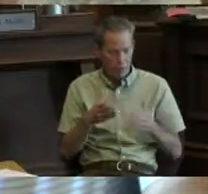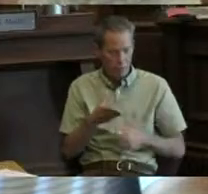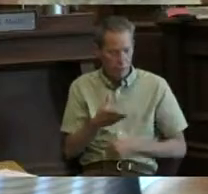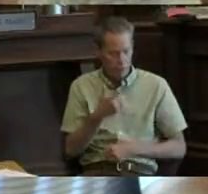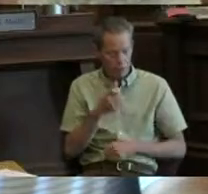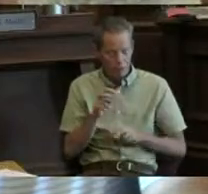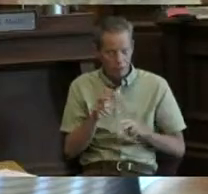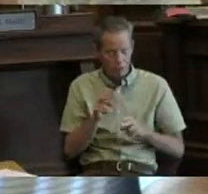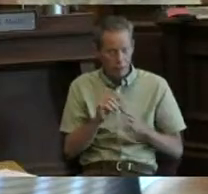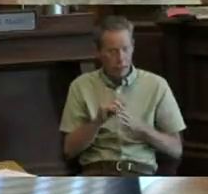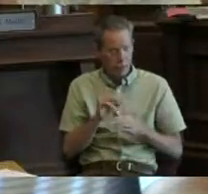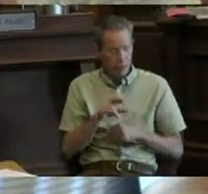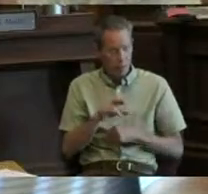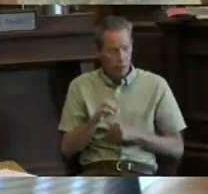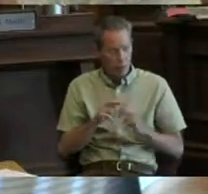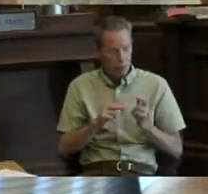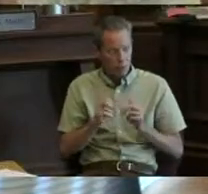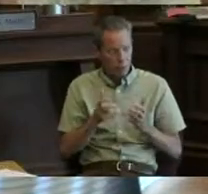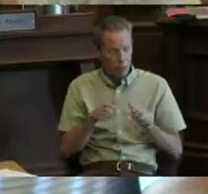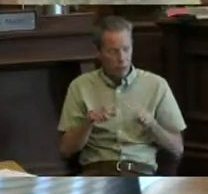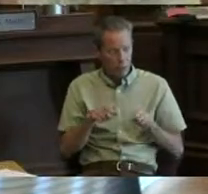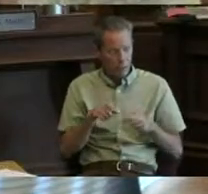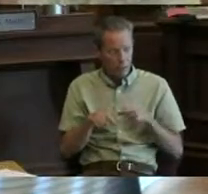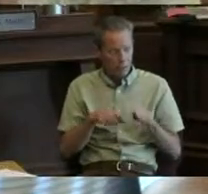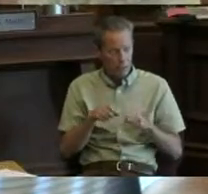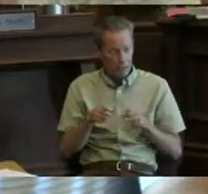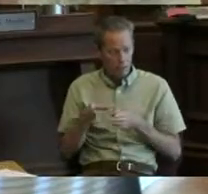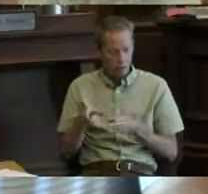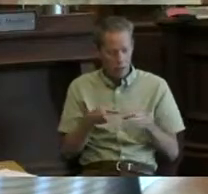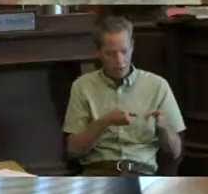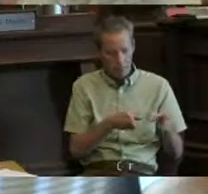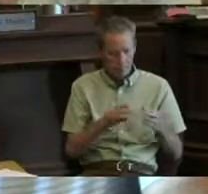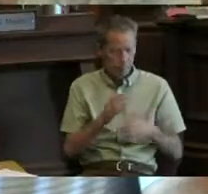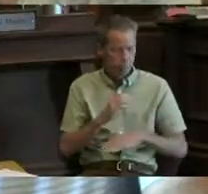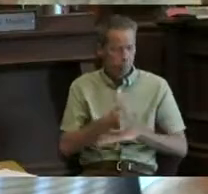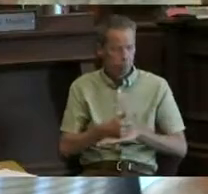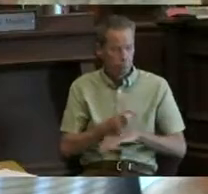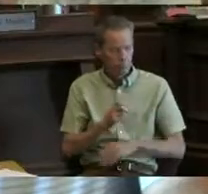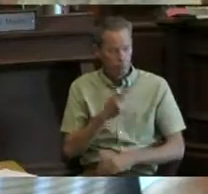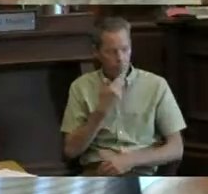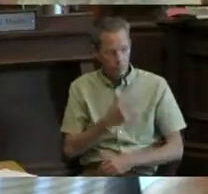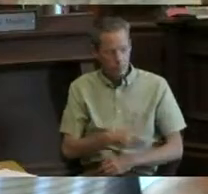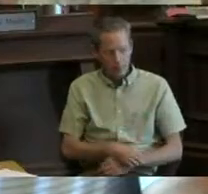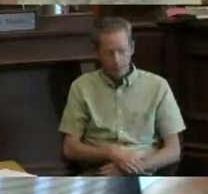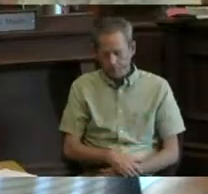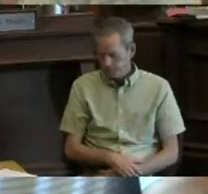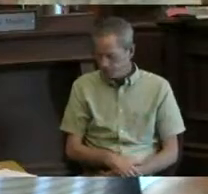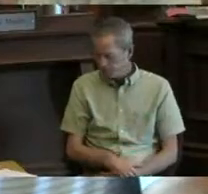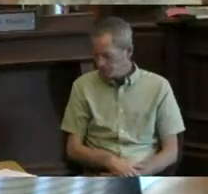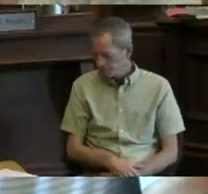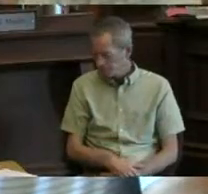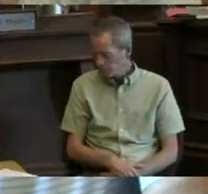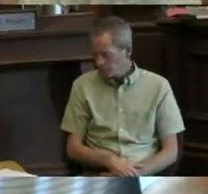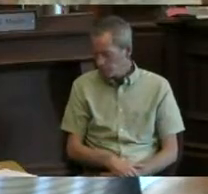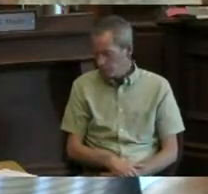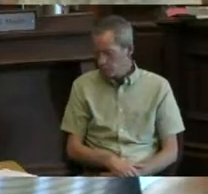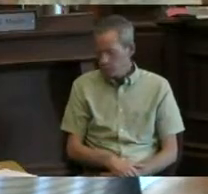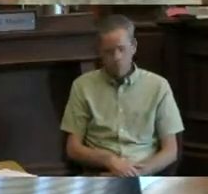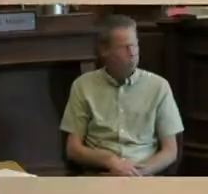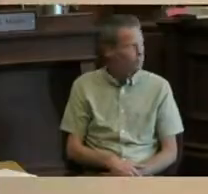at this, if we do a reconstruction, we want to get that cycle track in whenever there's space. Thank you. That's the connection, the interconnect. Thanks.